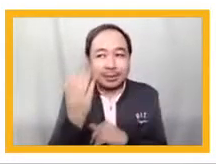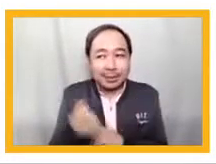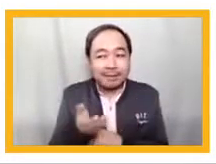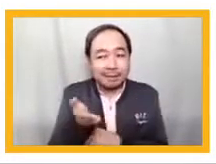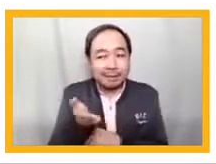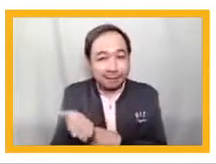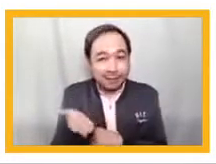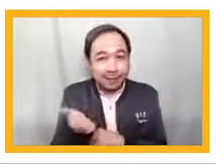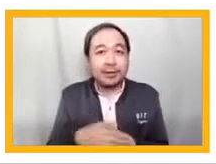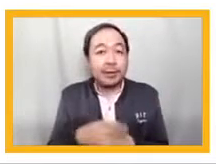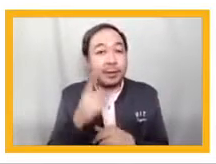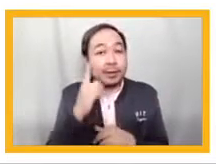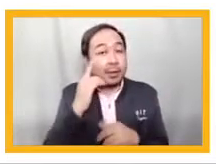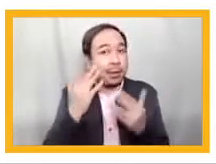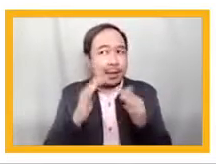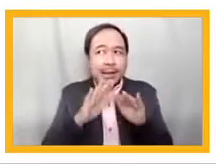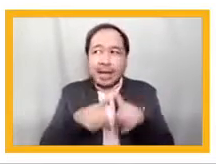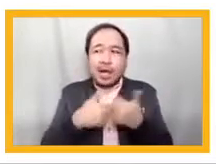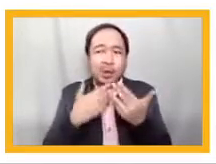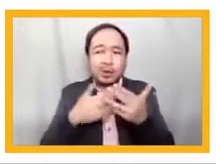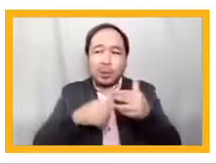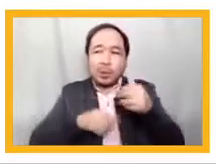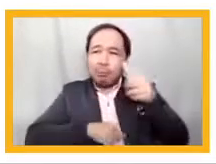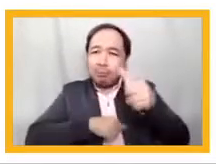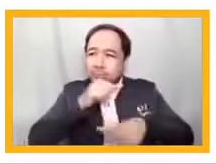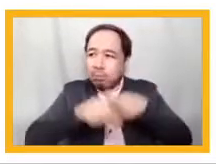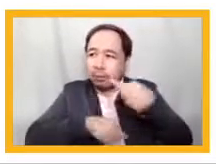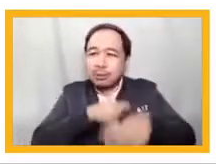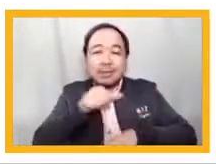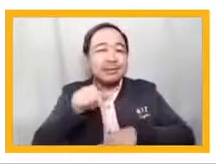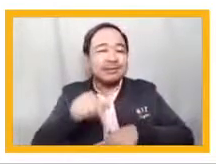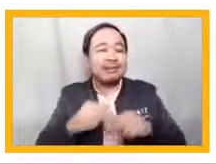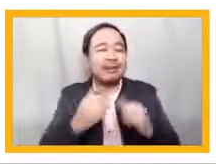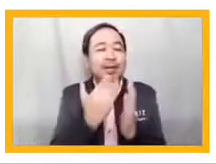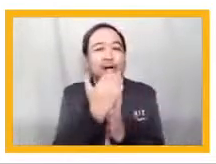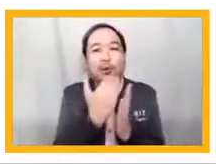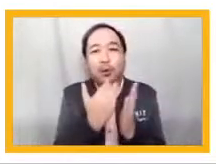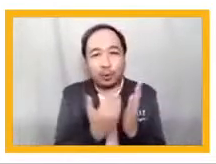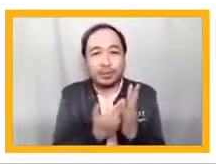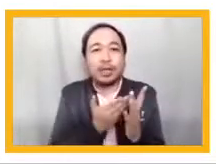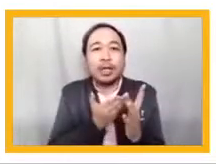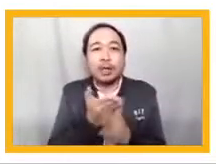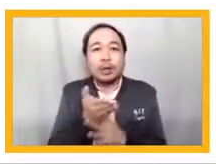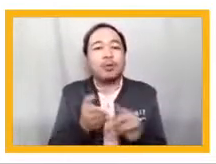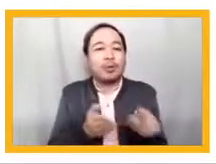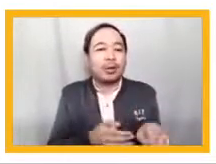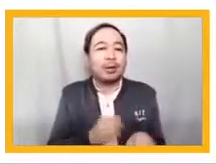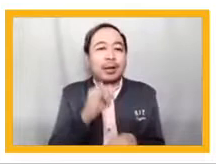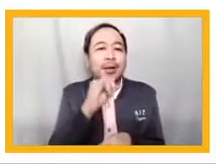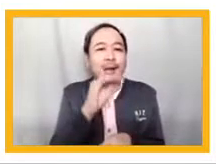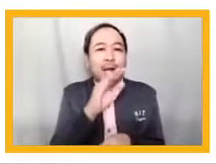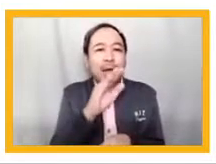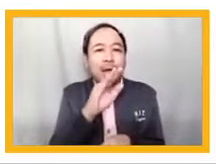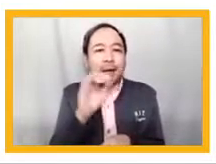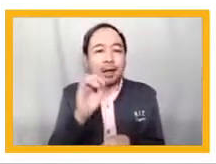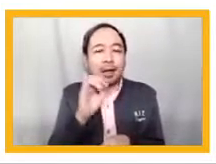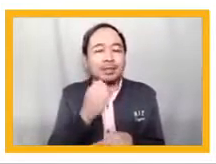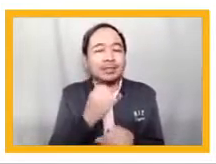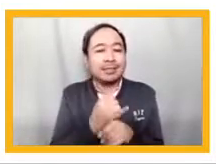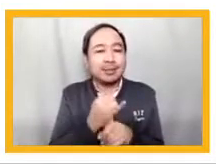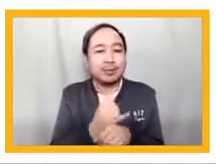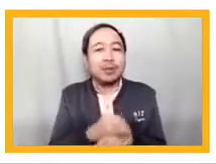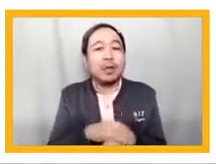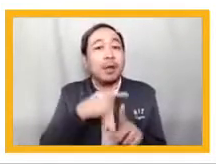the process of taking that courses is gone through ICE Institute. And there is a QR code that can